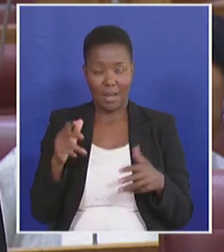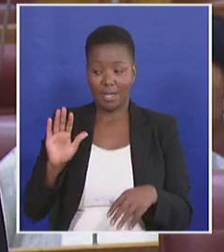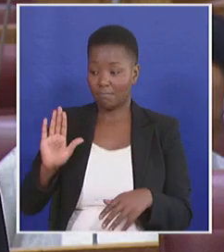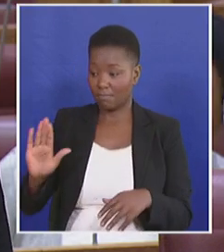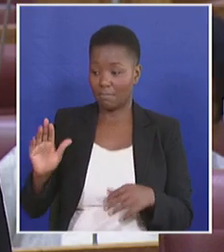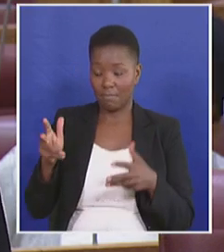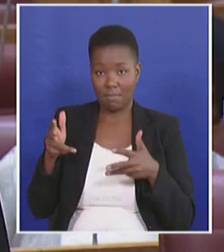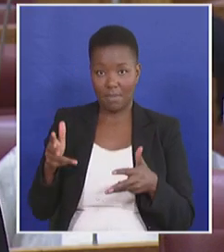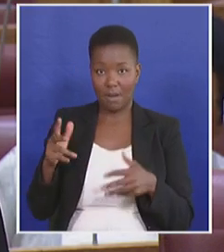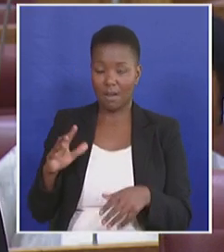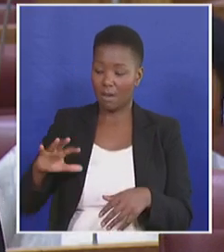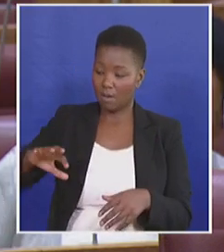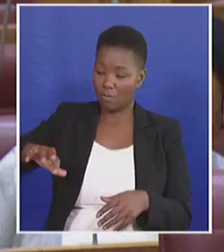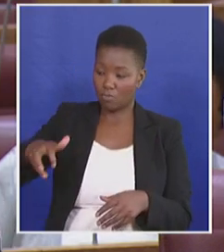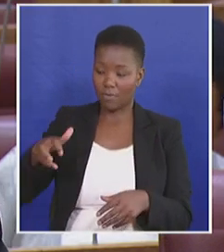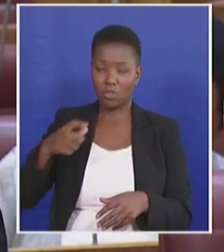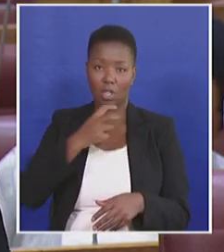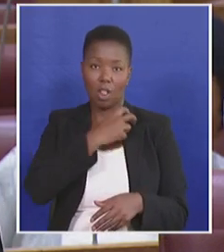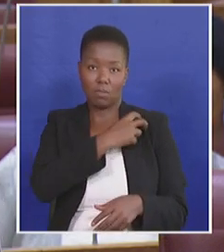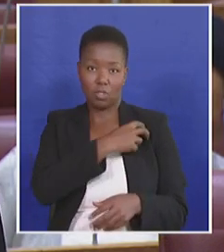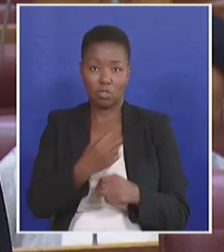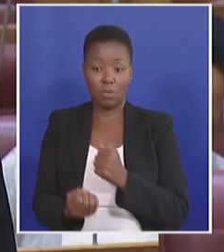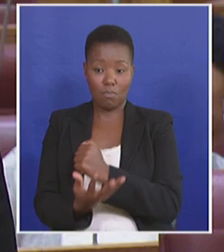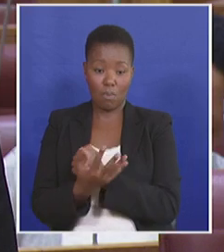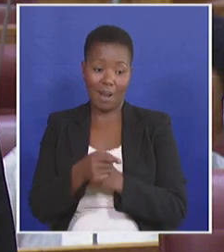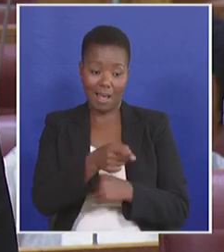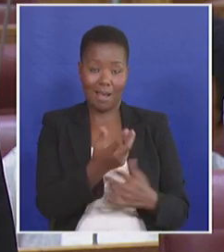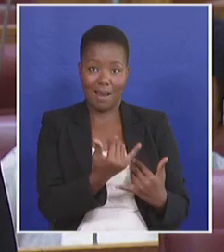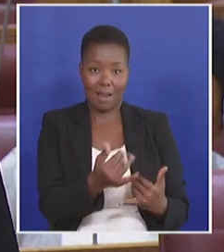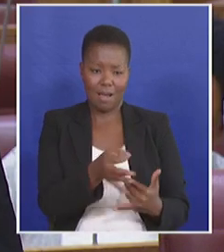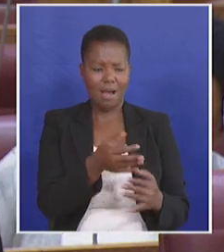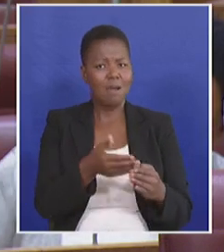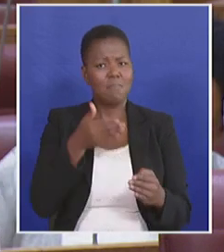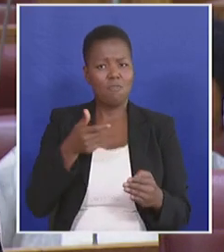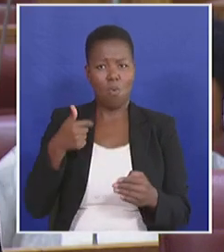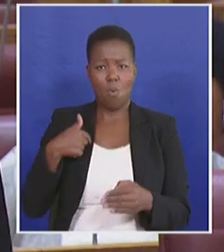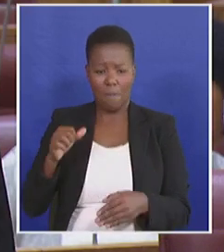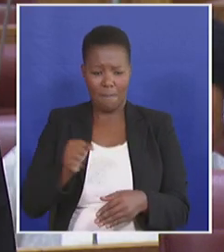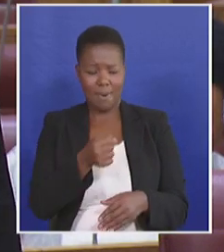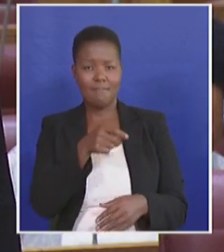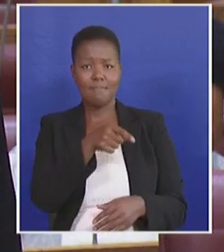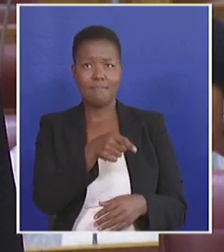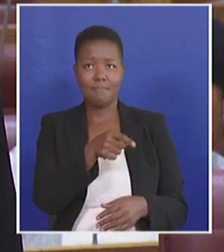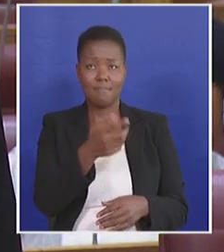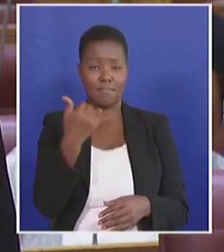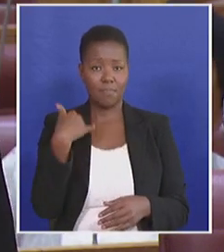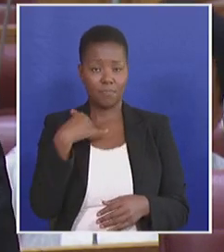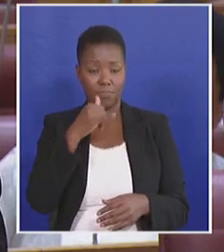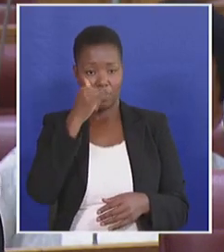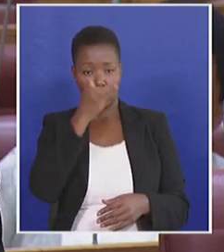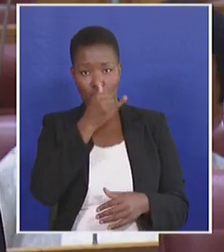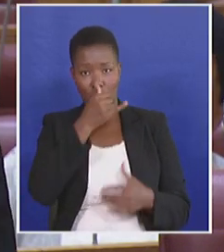now the Provincial Commissioner in Mpumalanga, even before his appointment, there were no criminal charges against